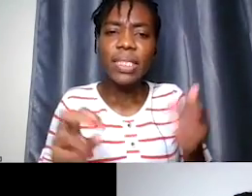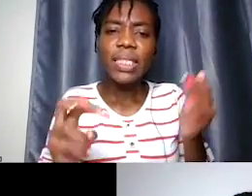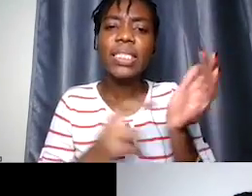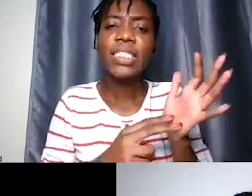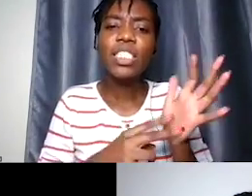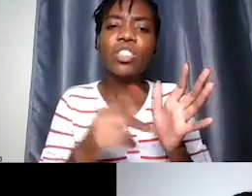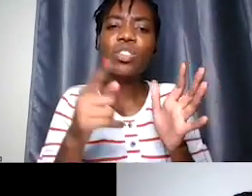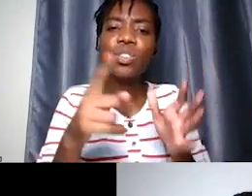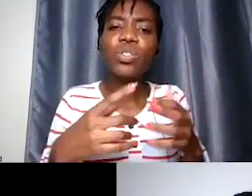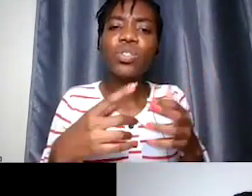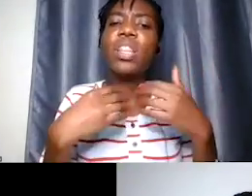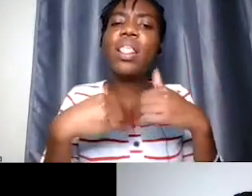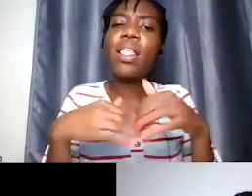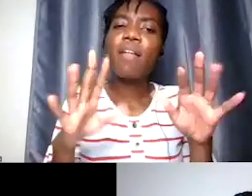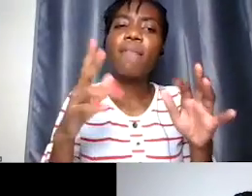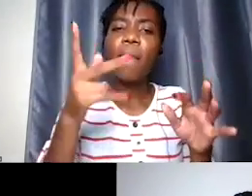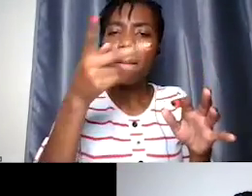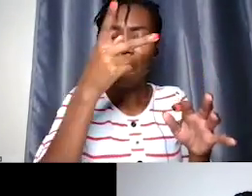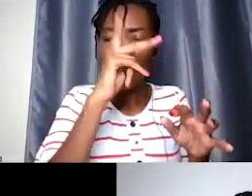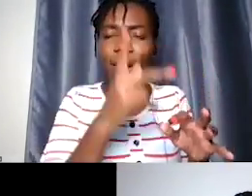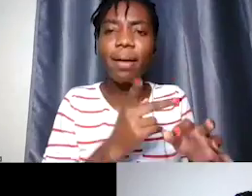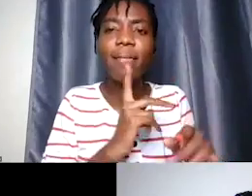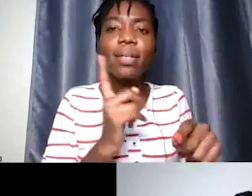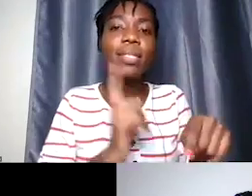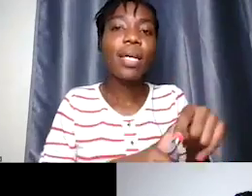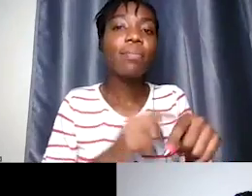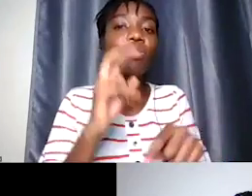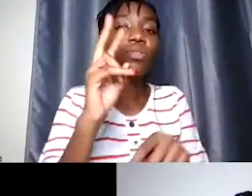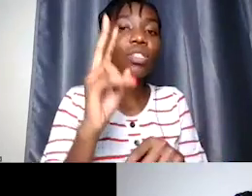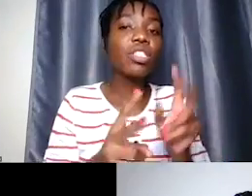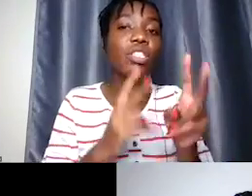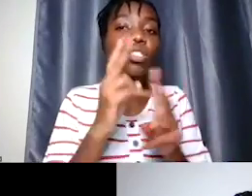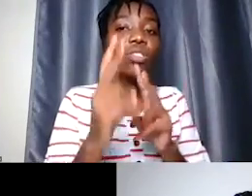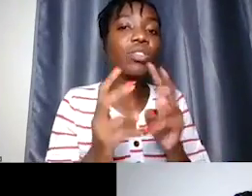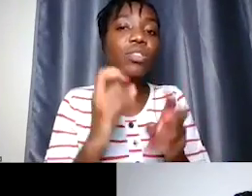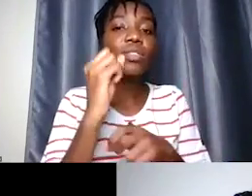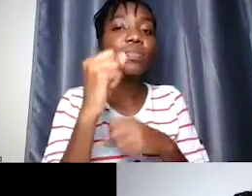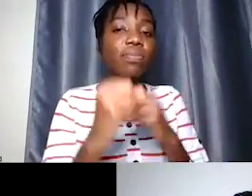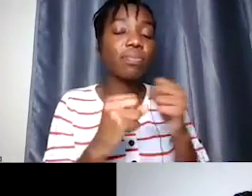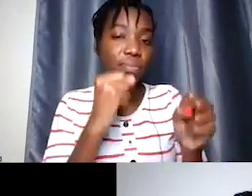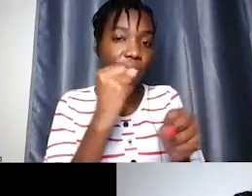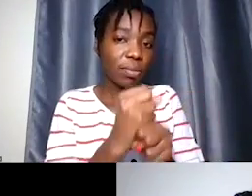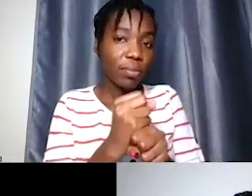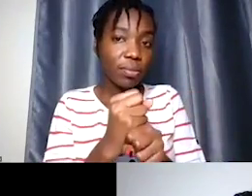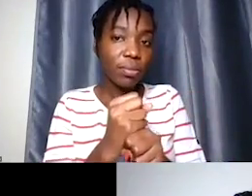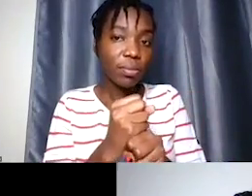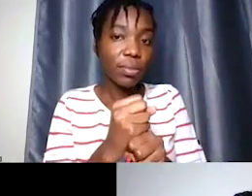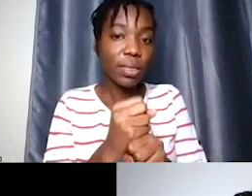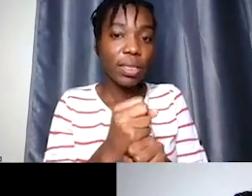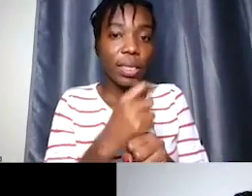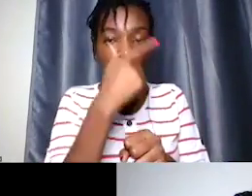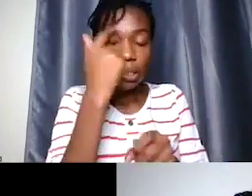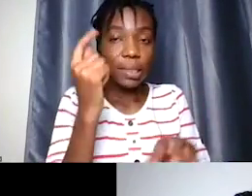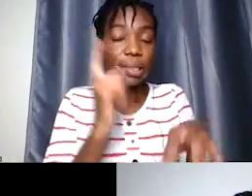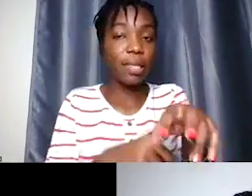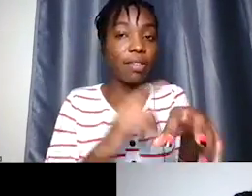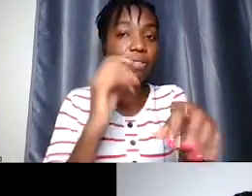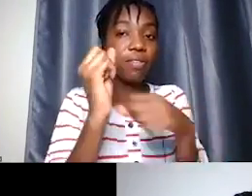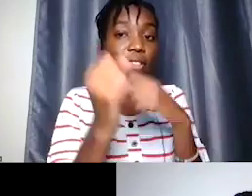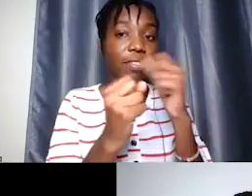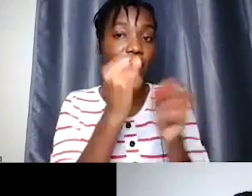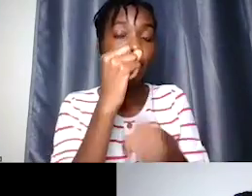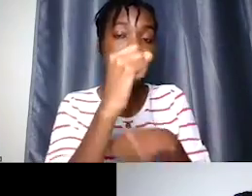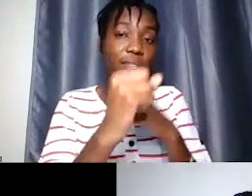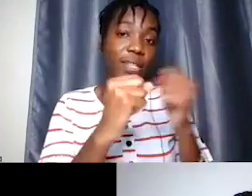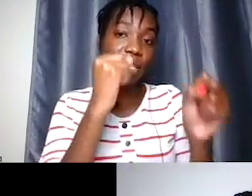you are 20, 22 years. I really admire my parents, because when they were 55 years old, already